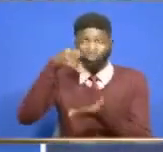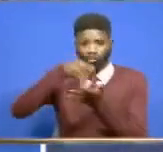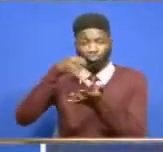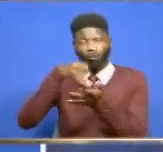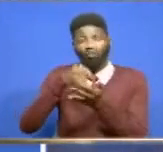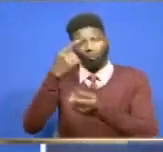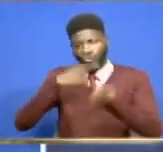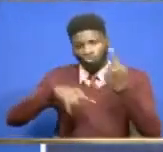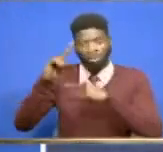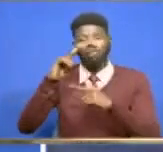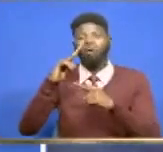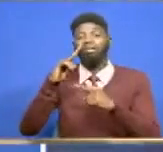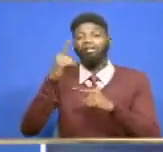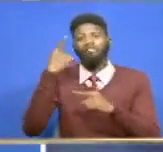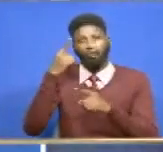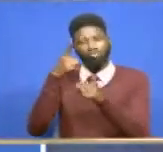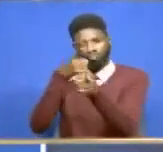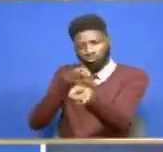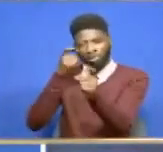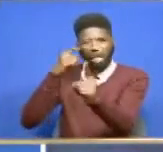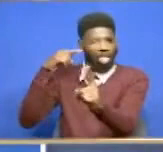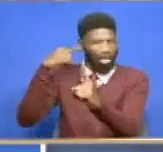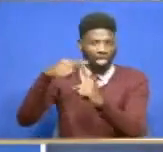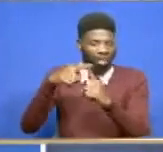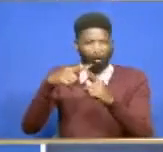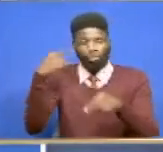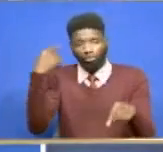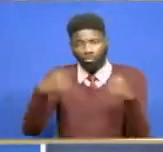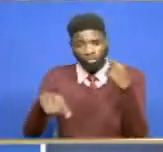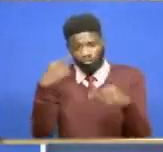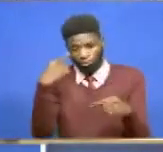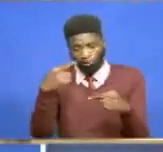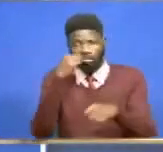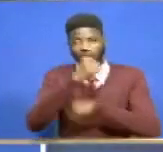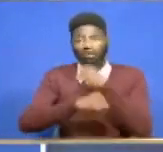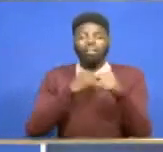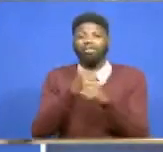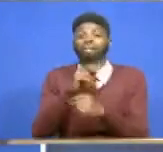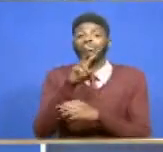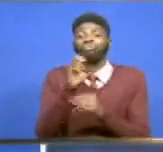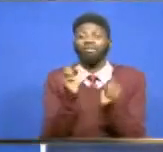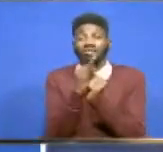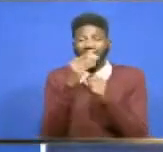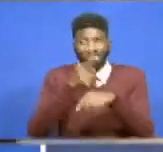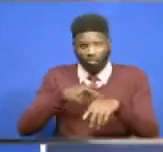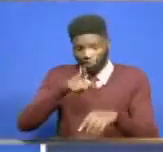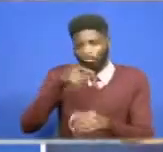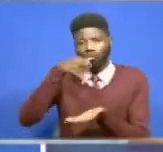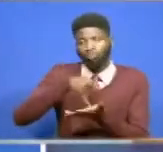competition in the year 2013 while still at the presidential escort unit.